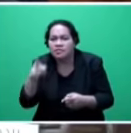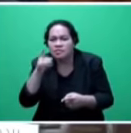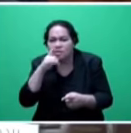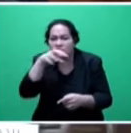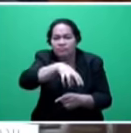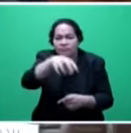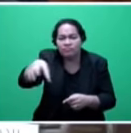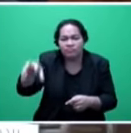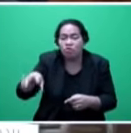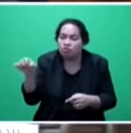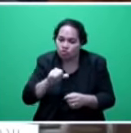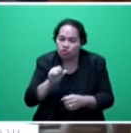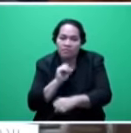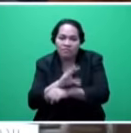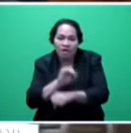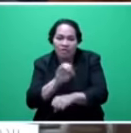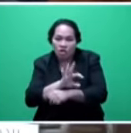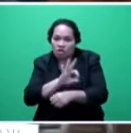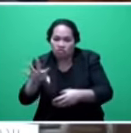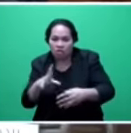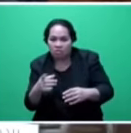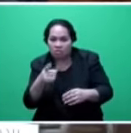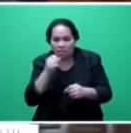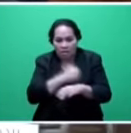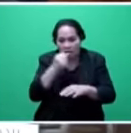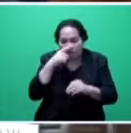government sound policy advice?